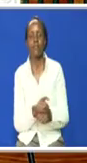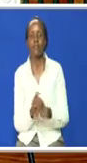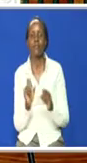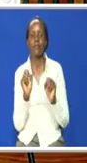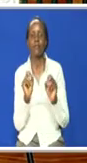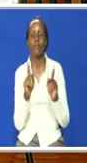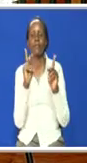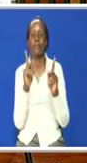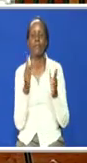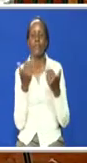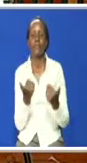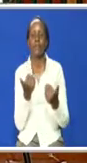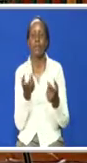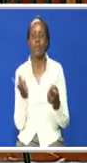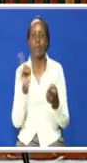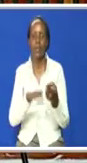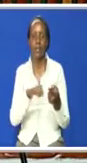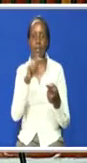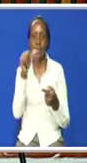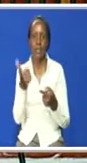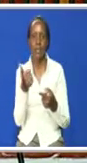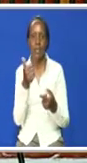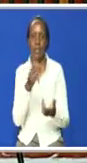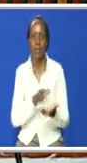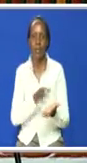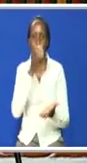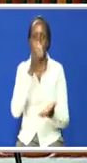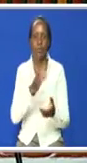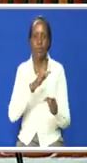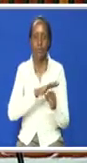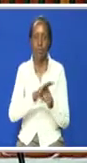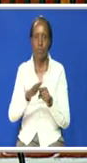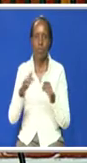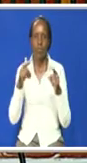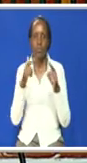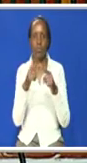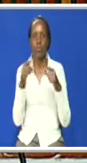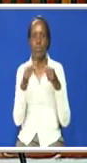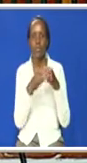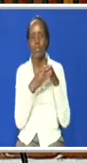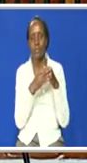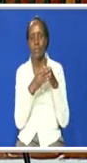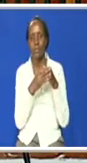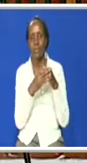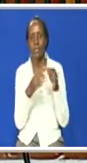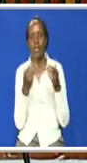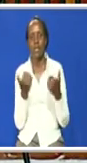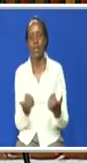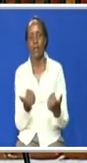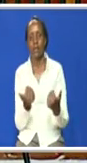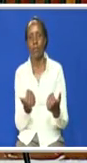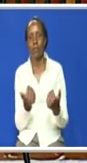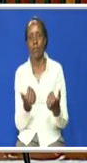eight? I add another bottle top to eight. Now there